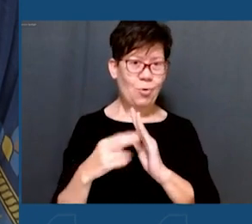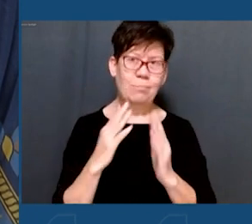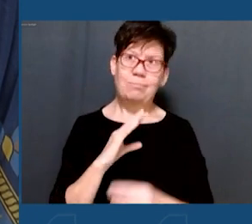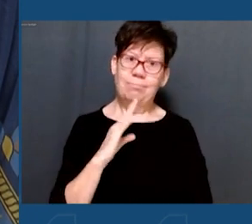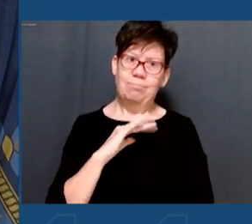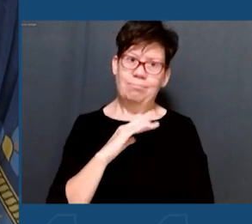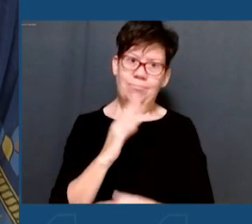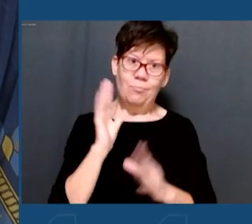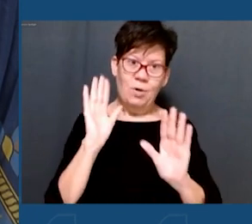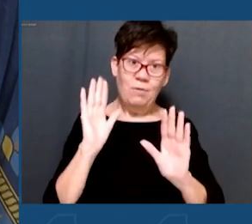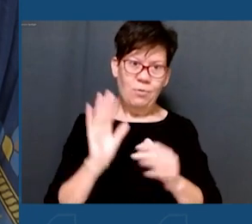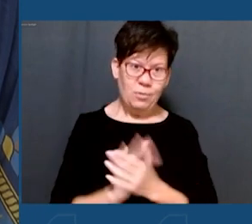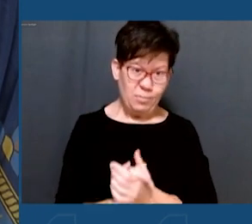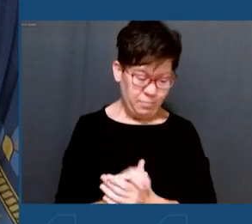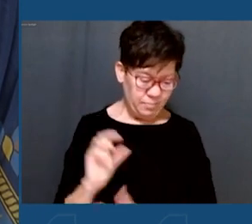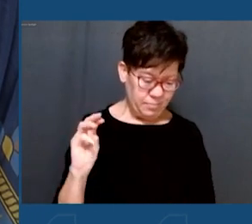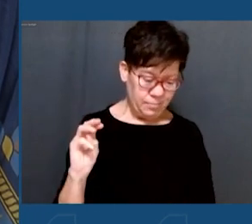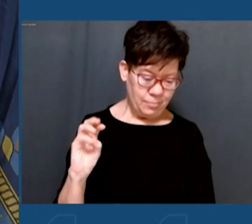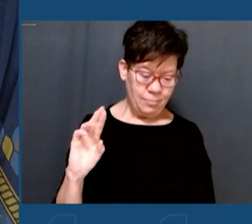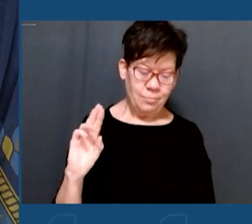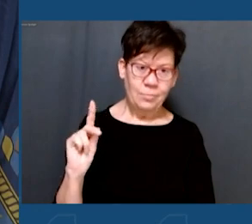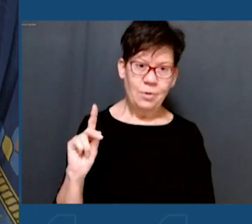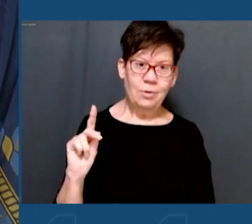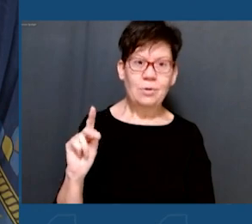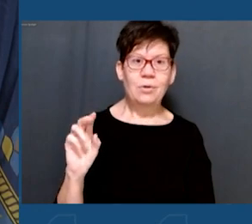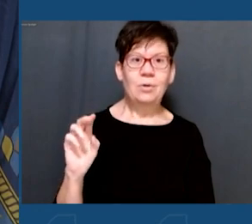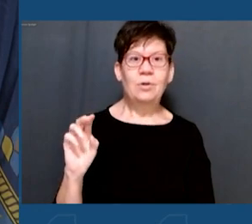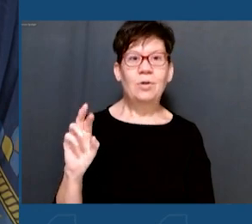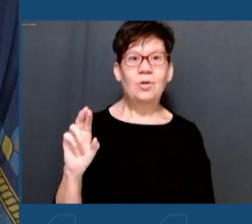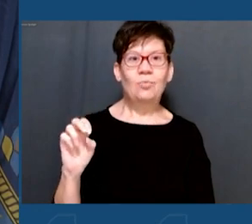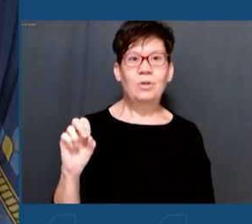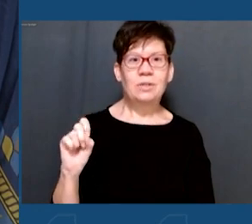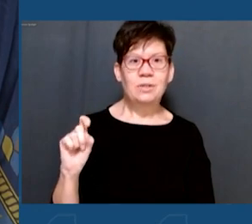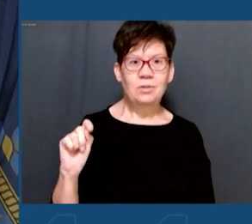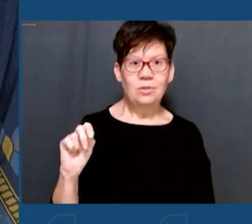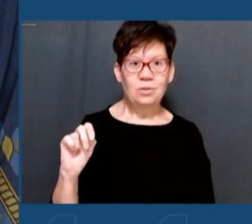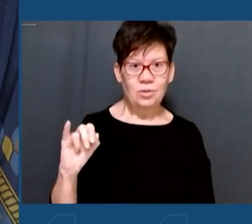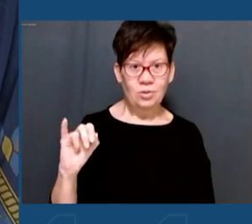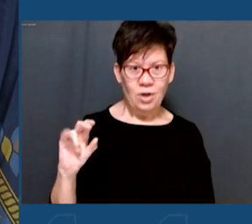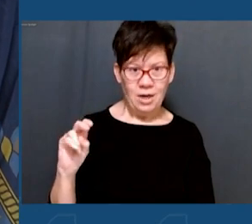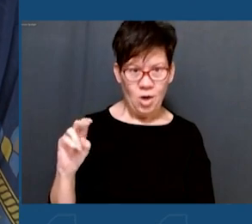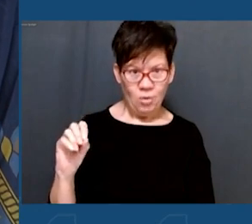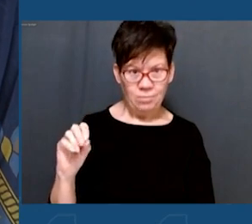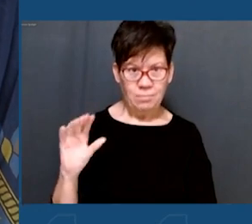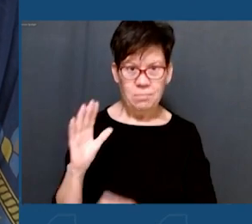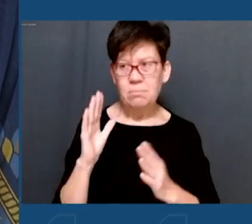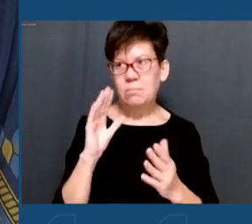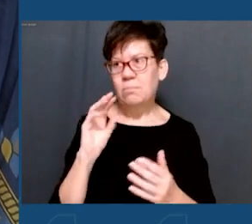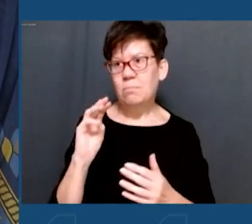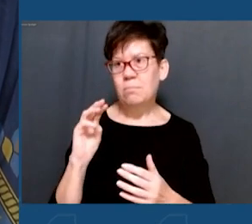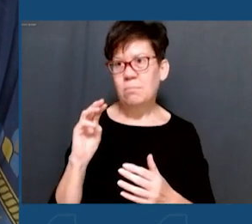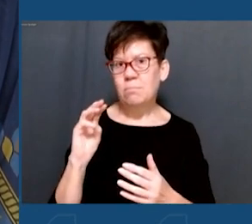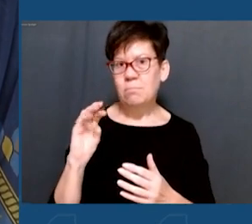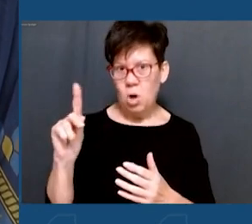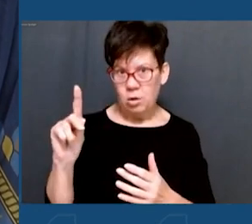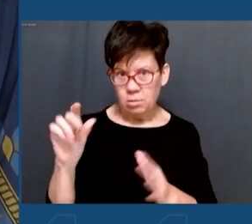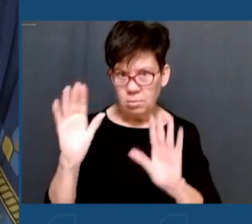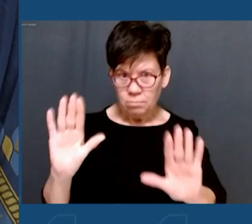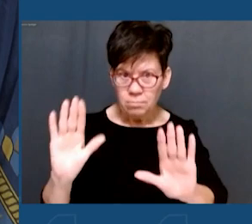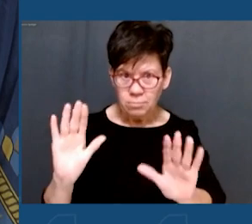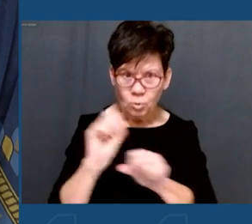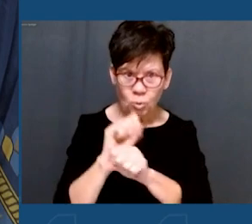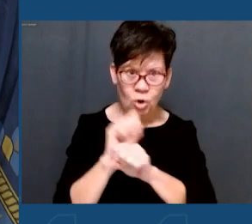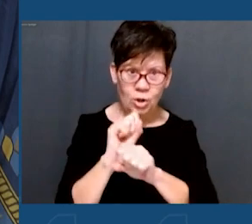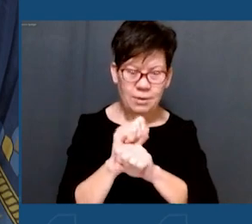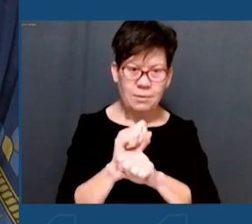Mark Mistretta, the Regional Director of Western New York Parks. Mark, extraordinary work. We have been together so often.